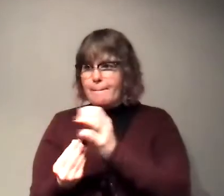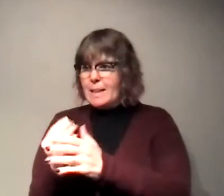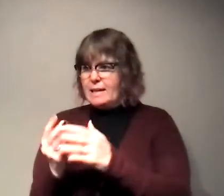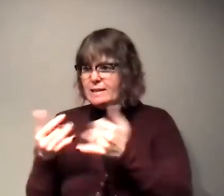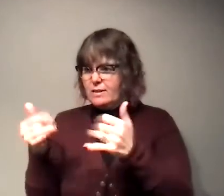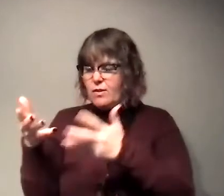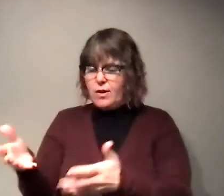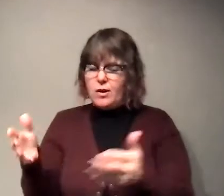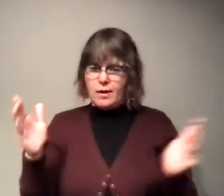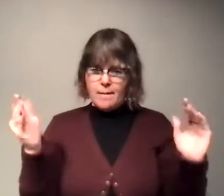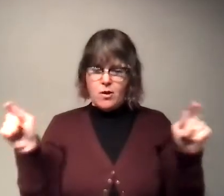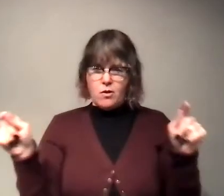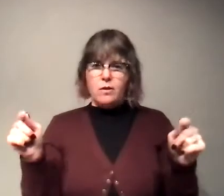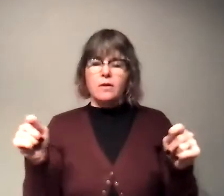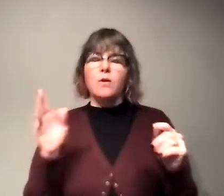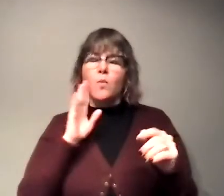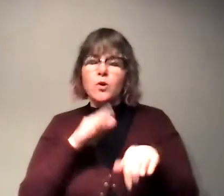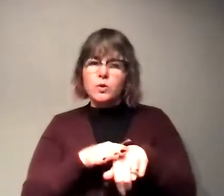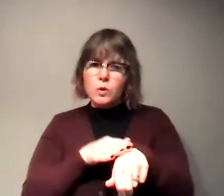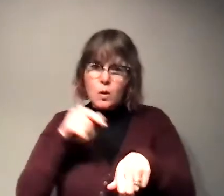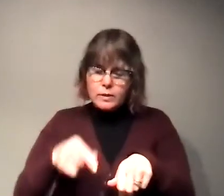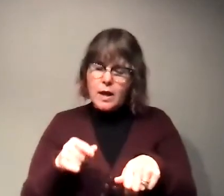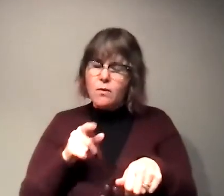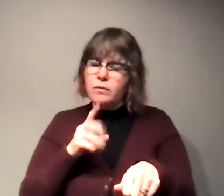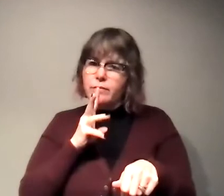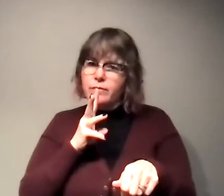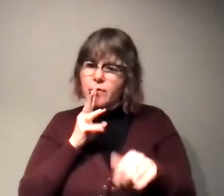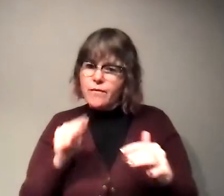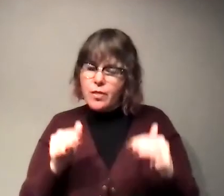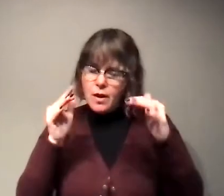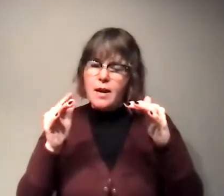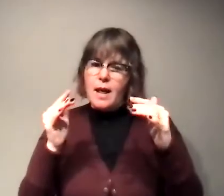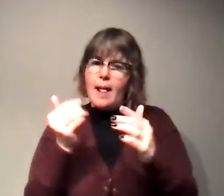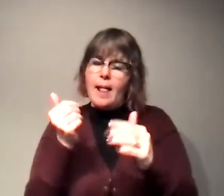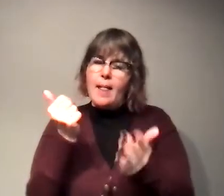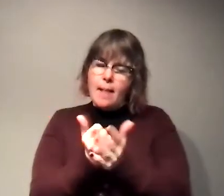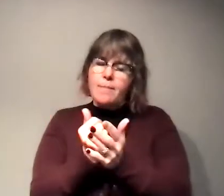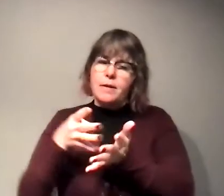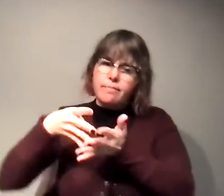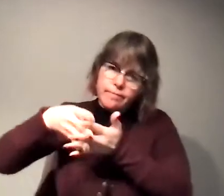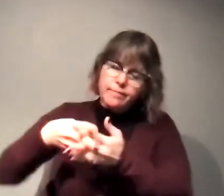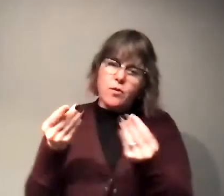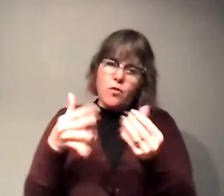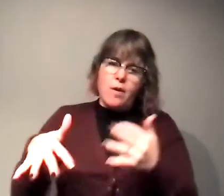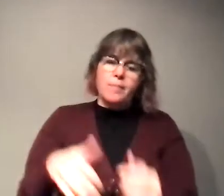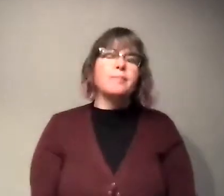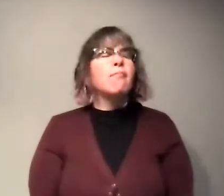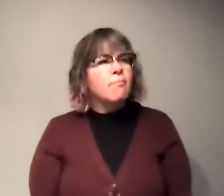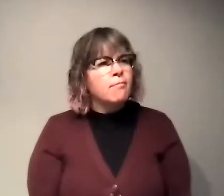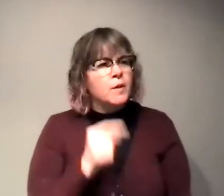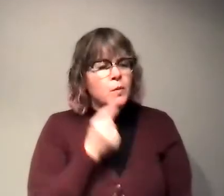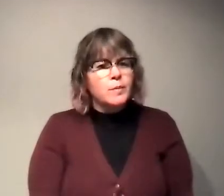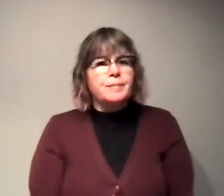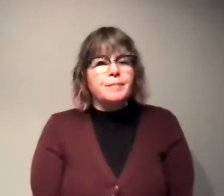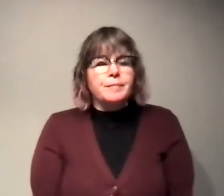basically those plants slow down the flood waters and help the water get down into the ground. Awesome. That's very cool. We've